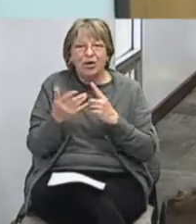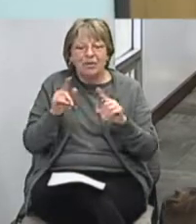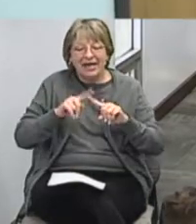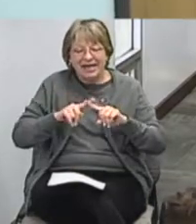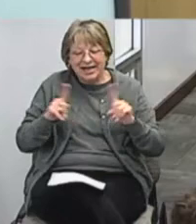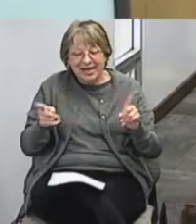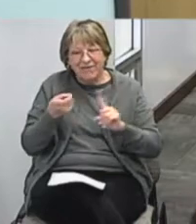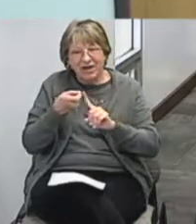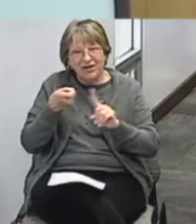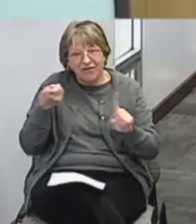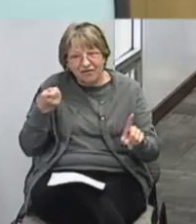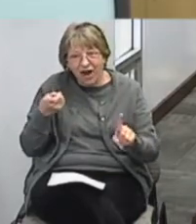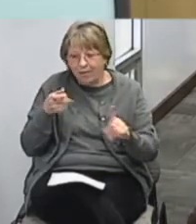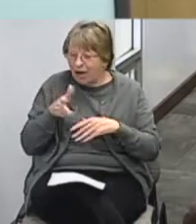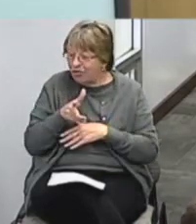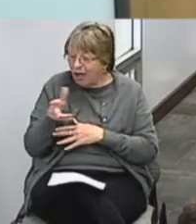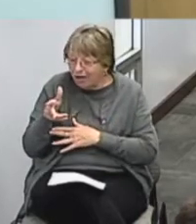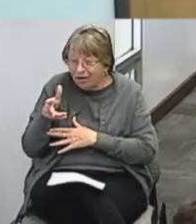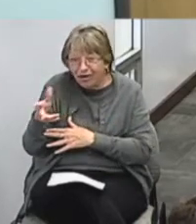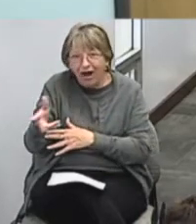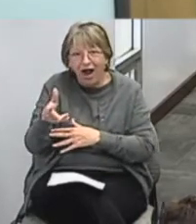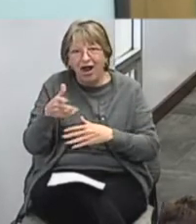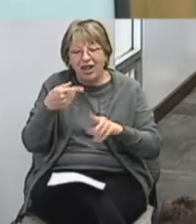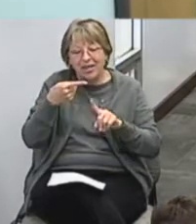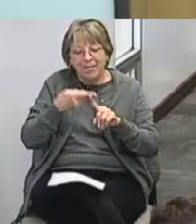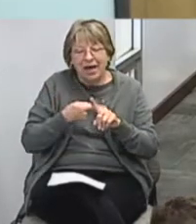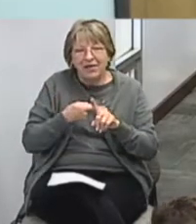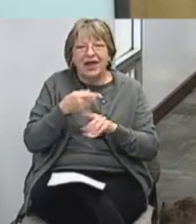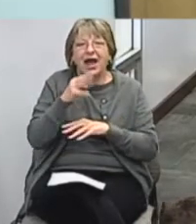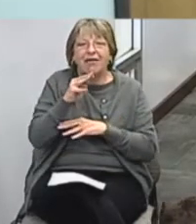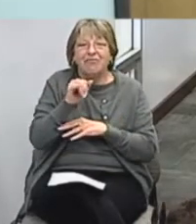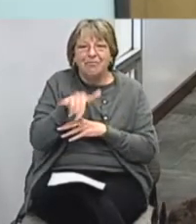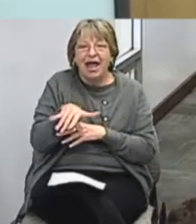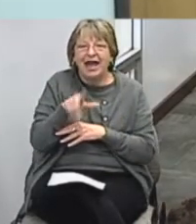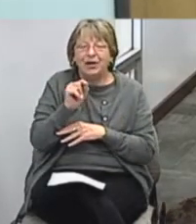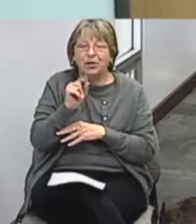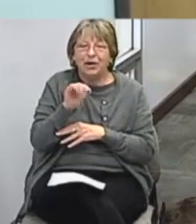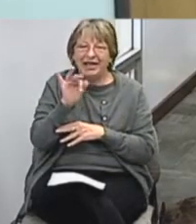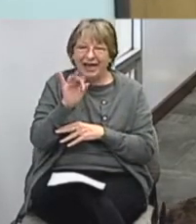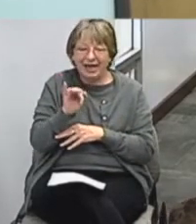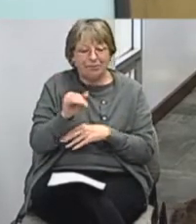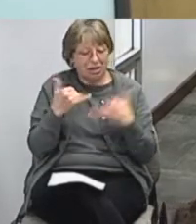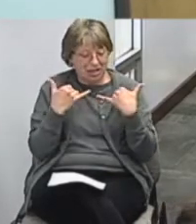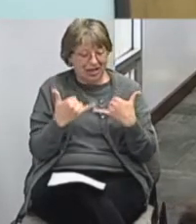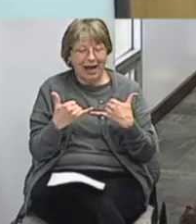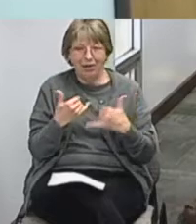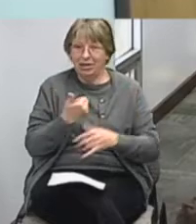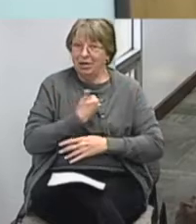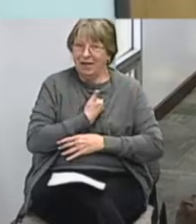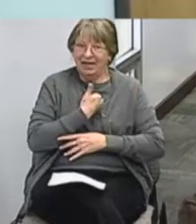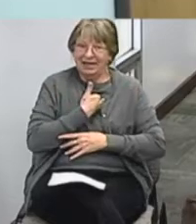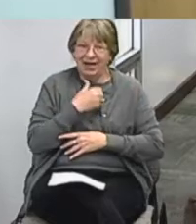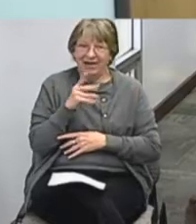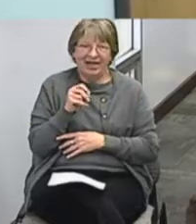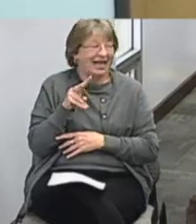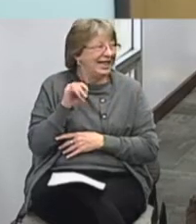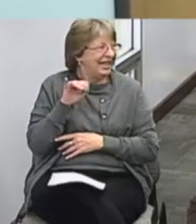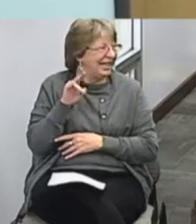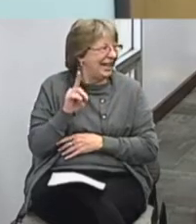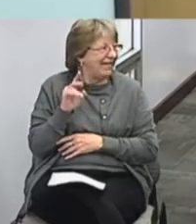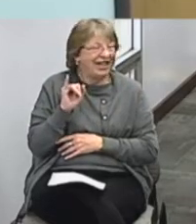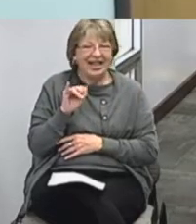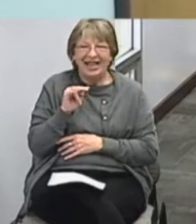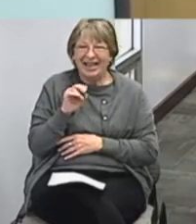to the automobile during the month of May 2019. Now, therefore, be it resolved that I, David A. Inskeep, Mayor of the City